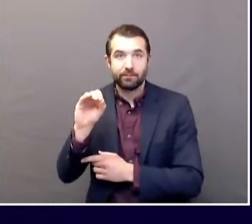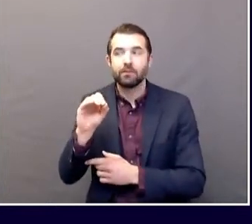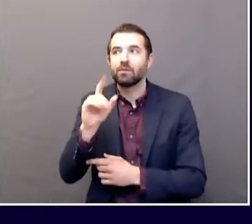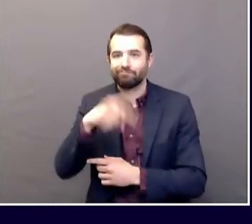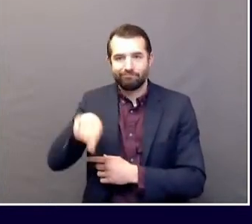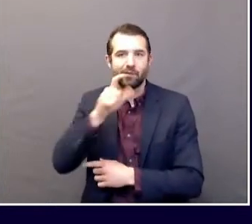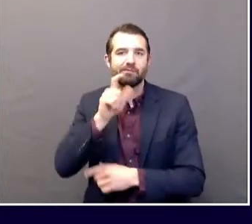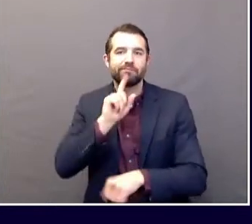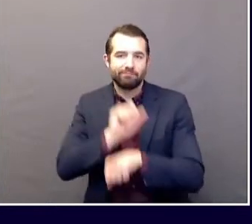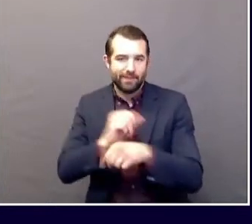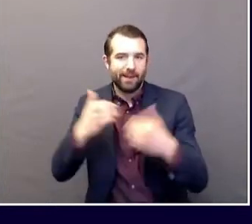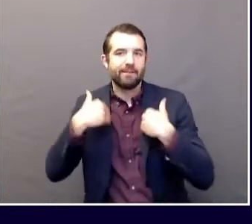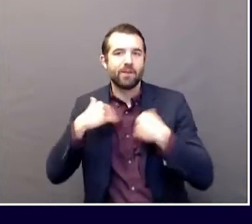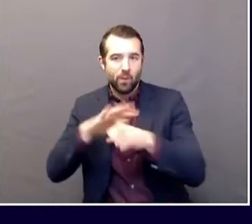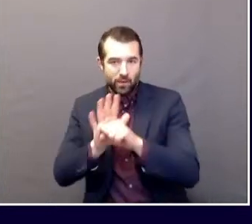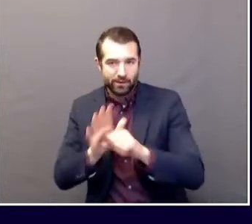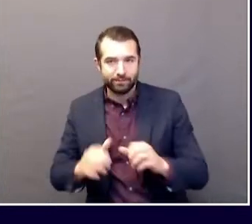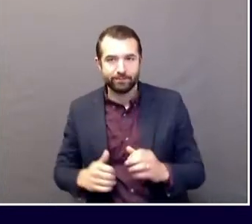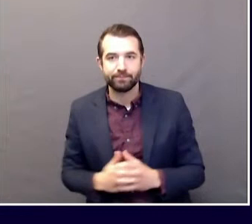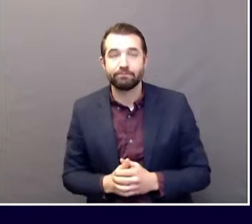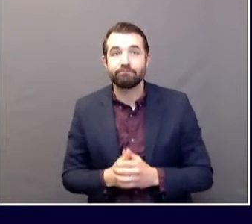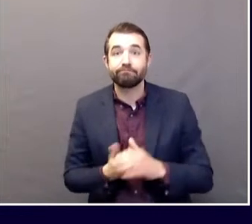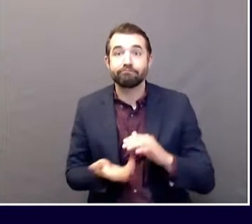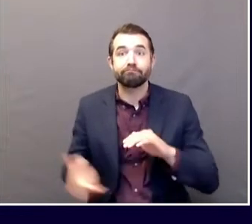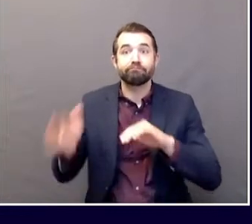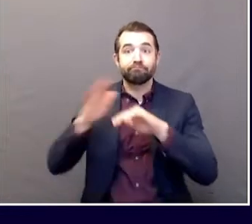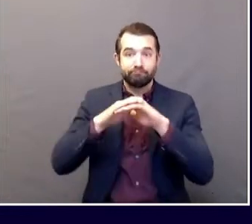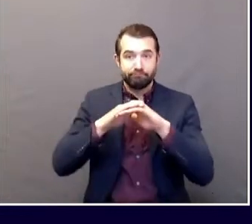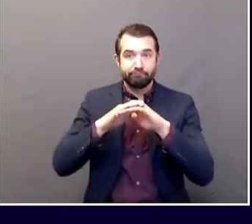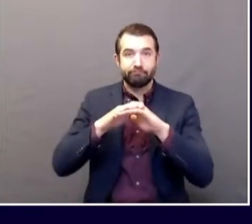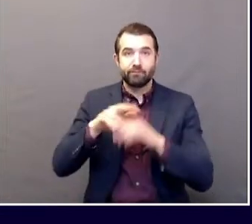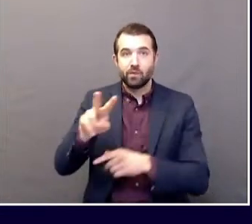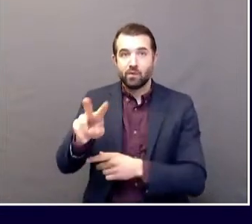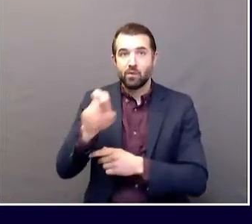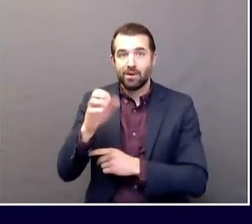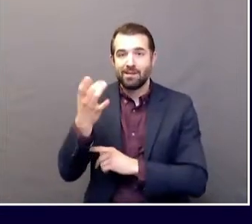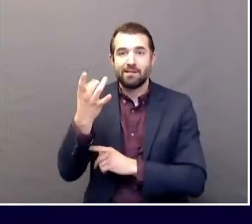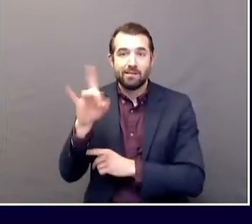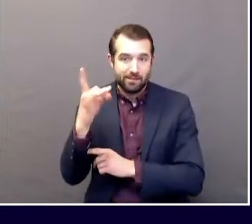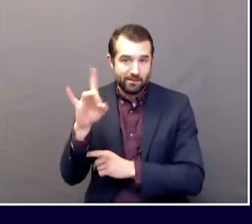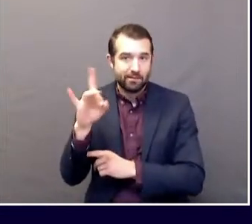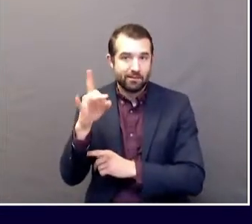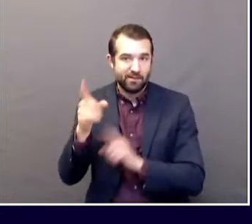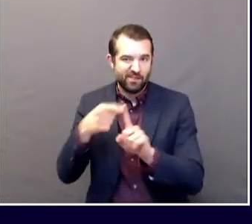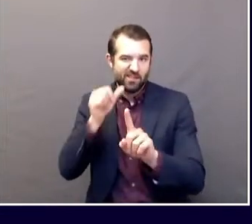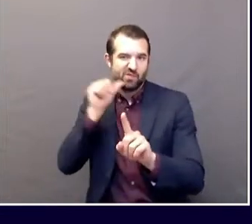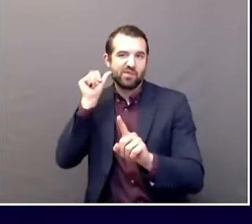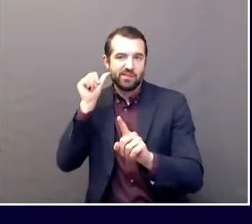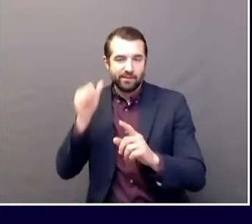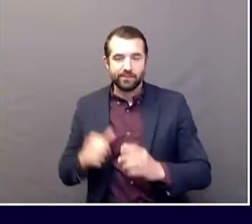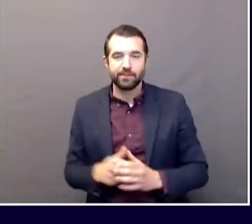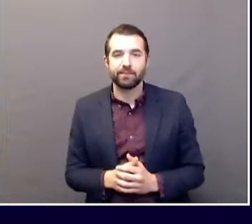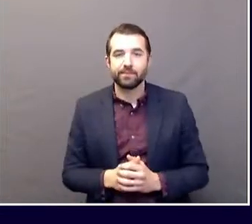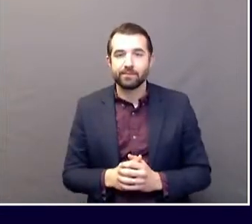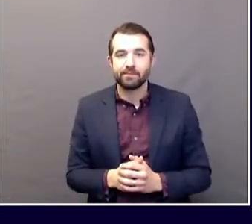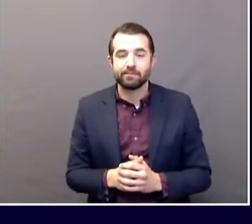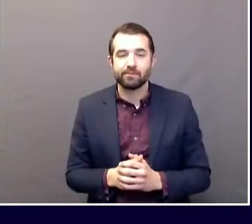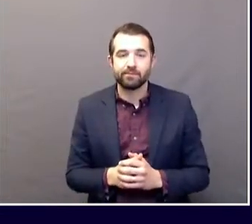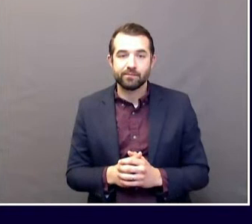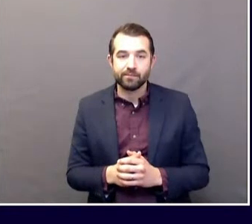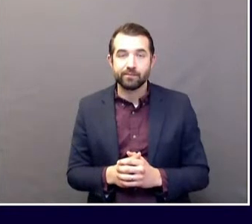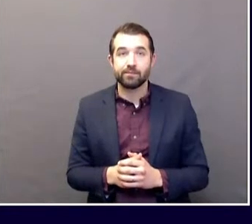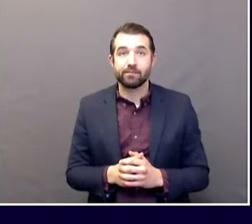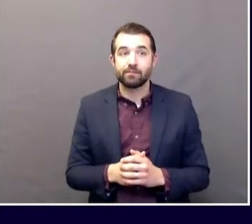state, representing an increase of 218 new cases since yesterday alone. Of